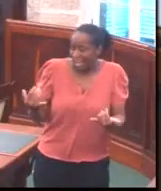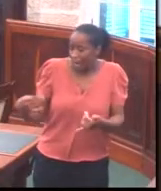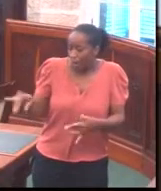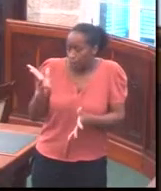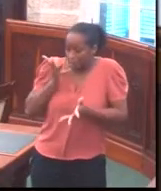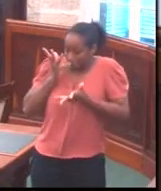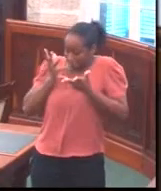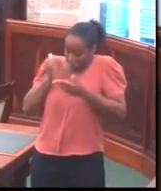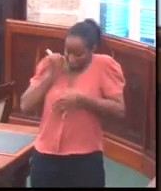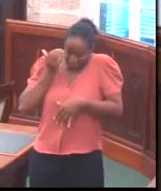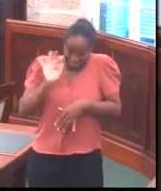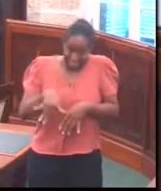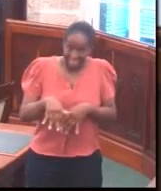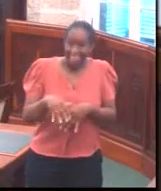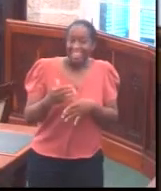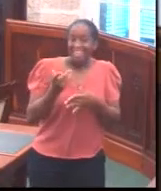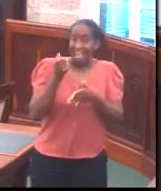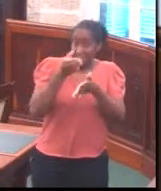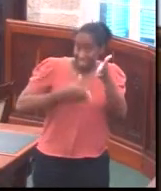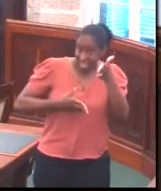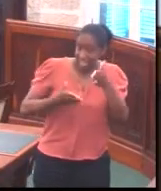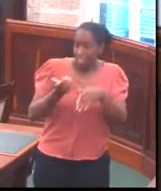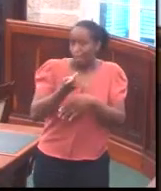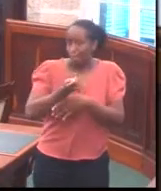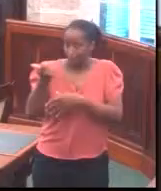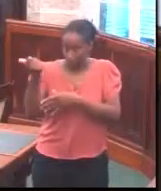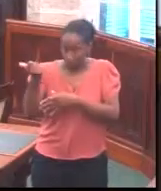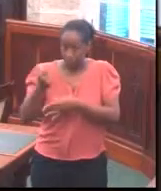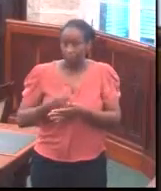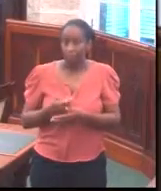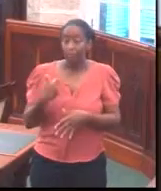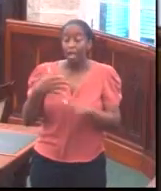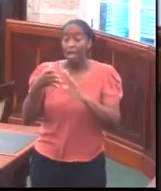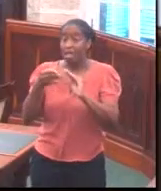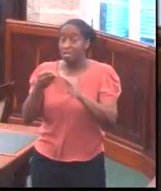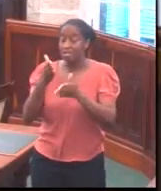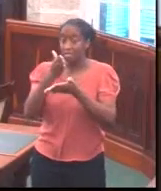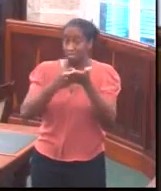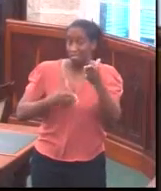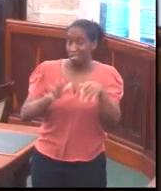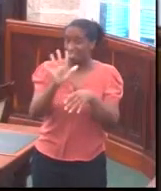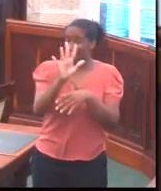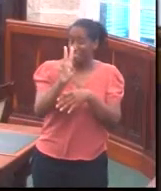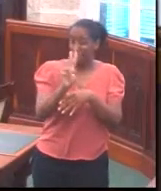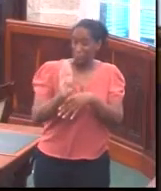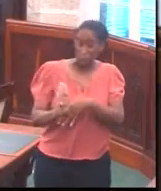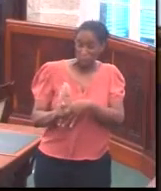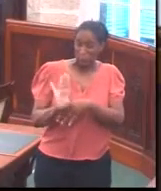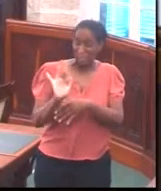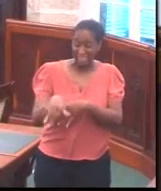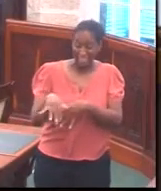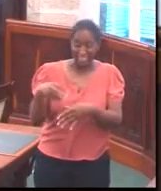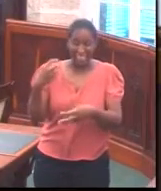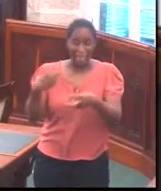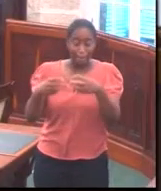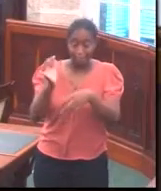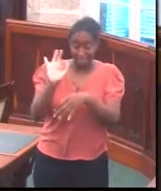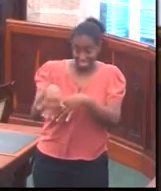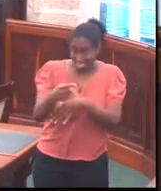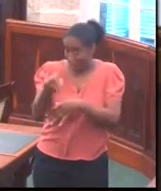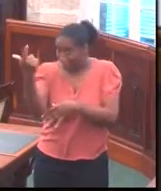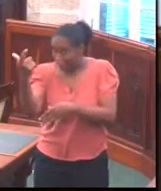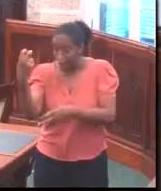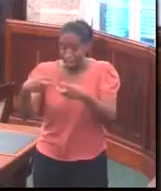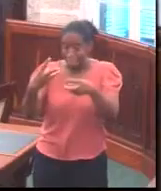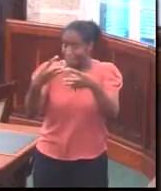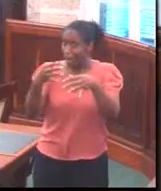withdrawing Section 52B. I say that Section 52B does not solve the problem entirely, because there's still